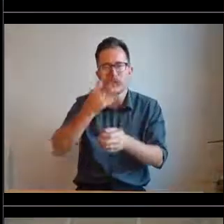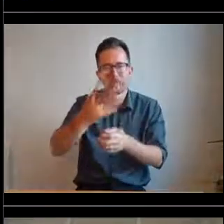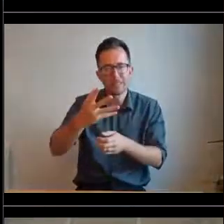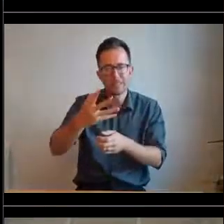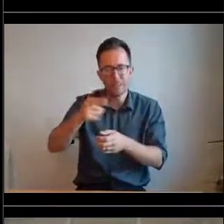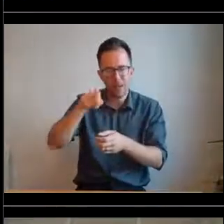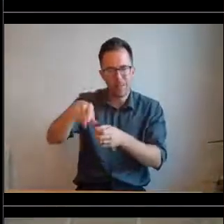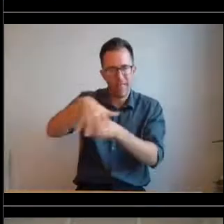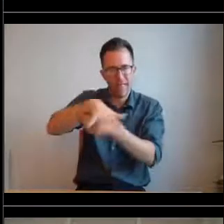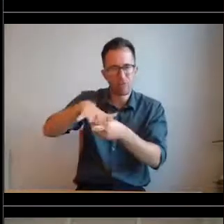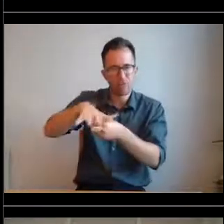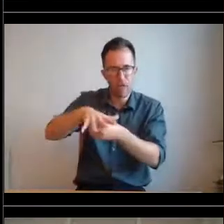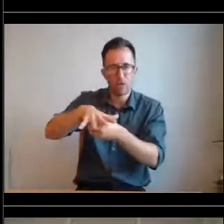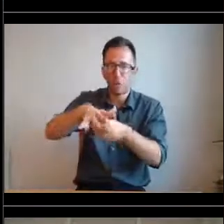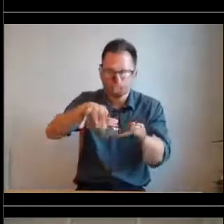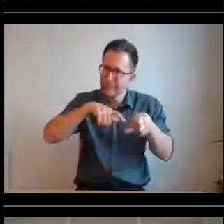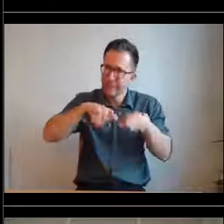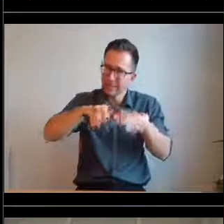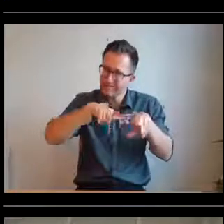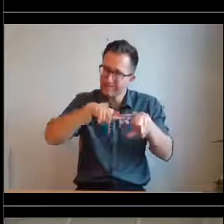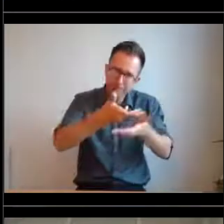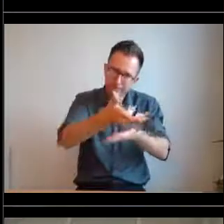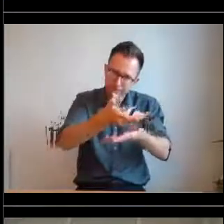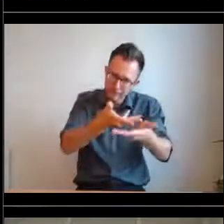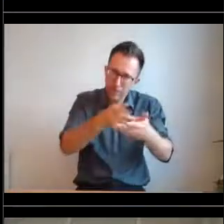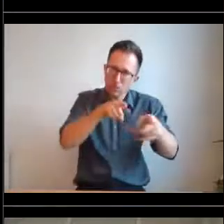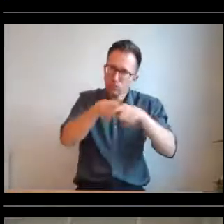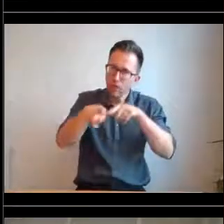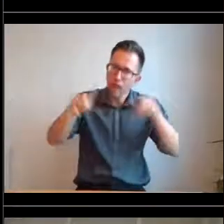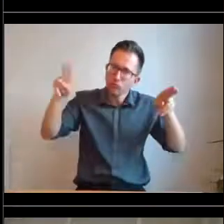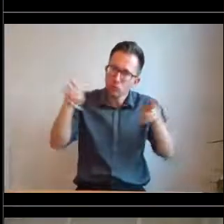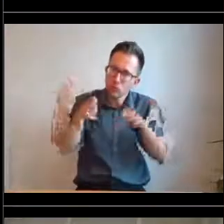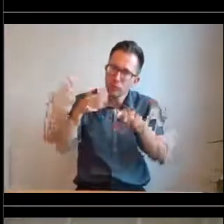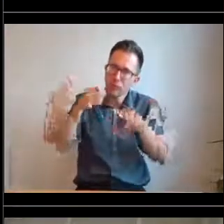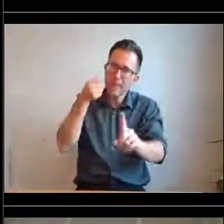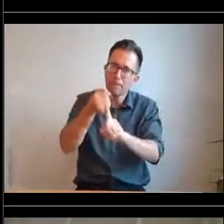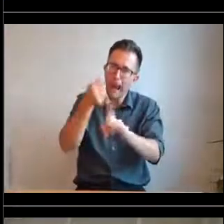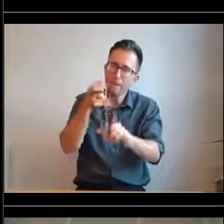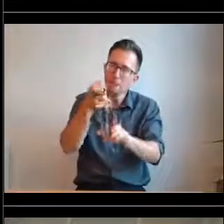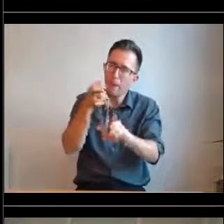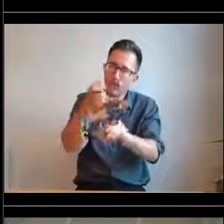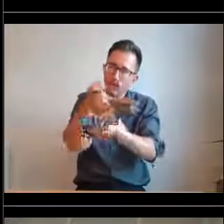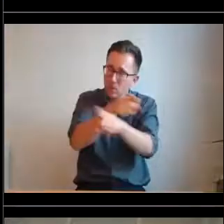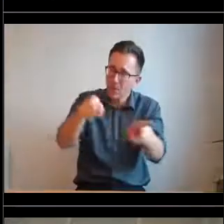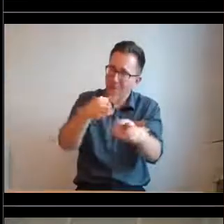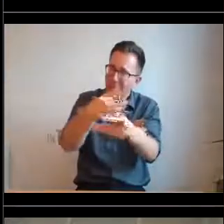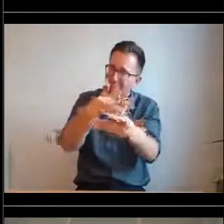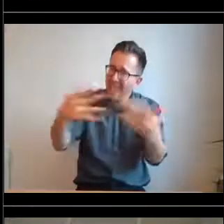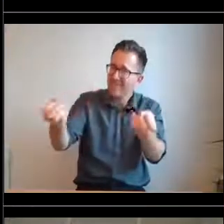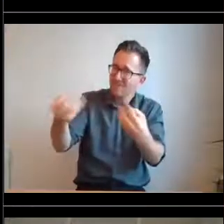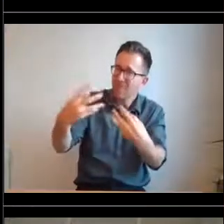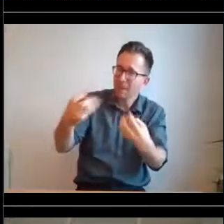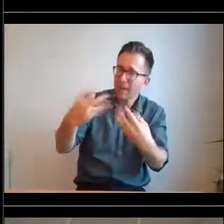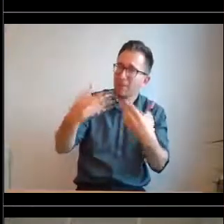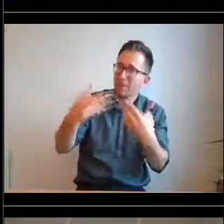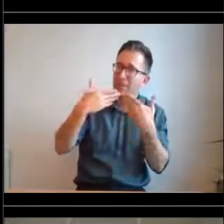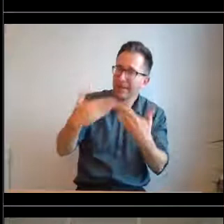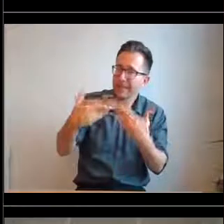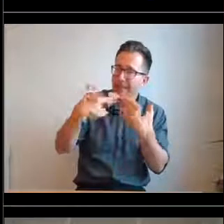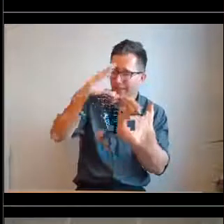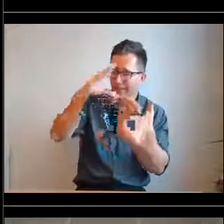consulting on during this consultation. So we would welcome any feedback on this at all. So please go and have a look at